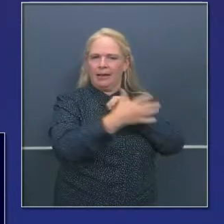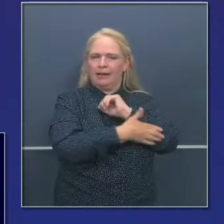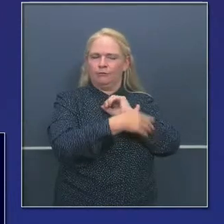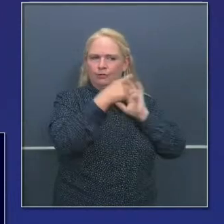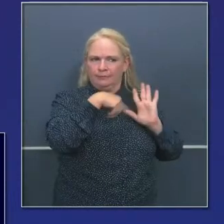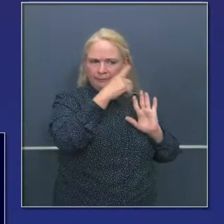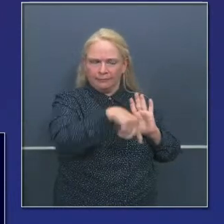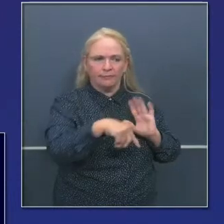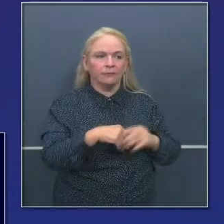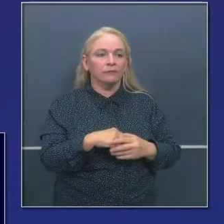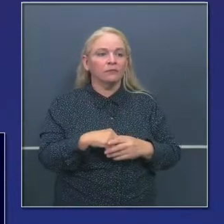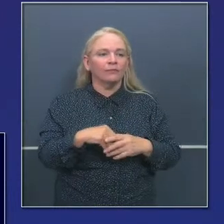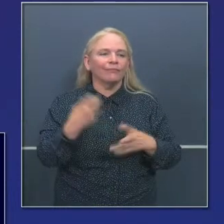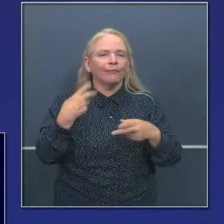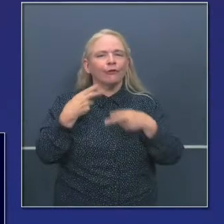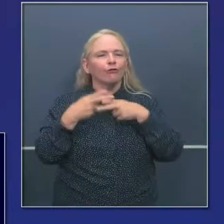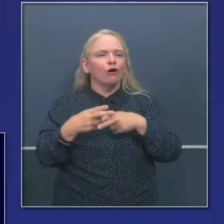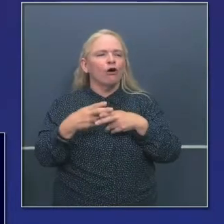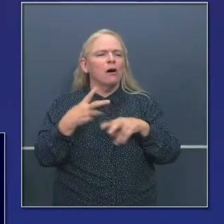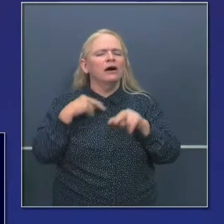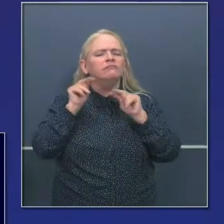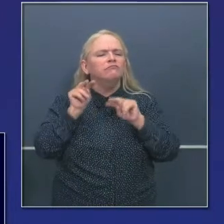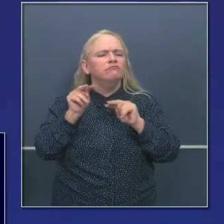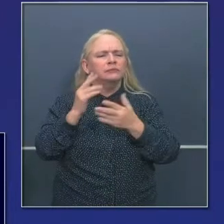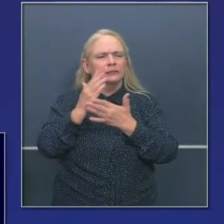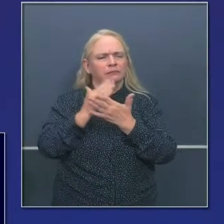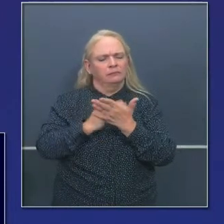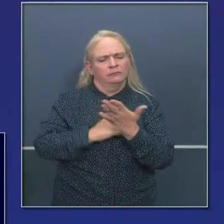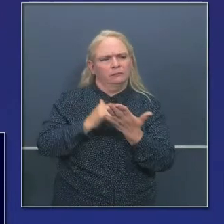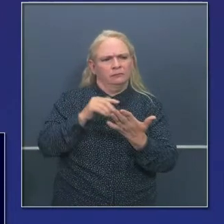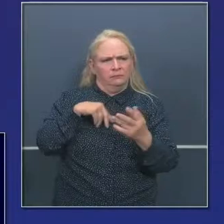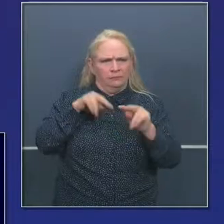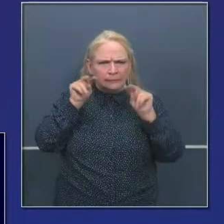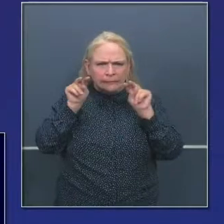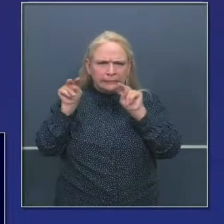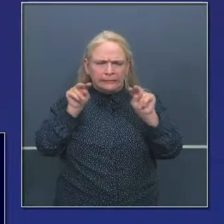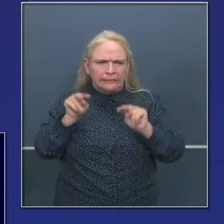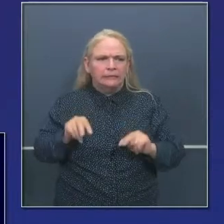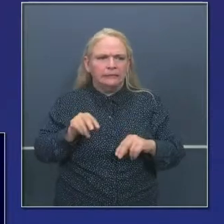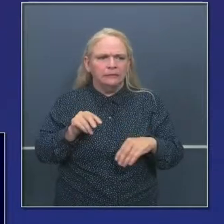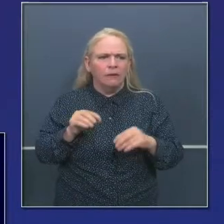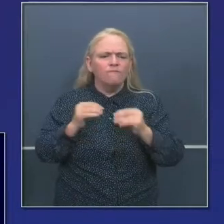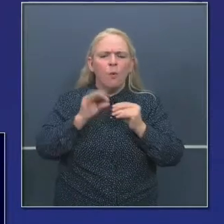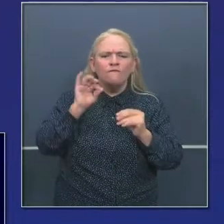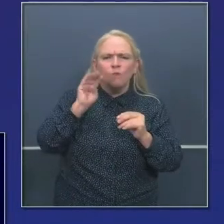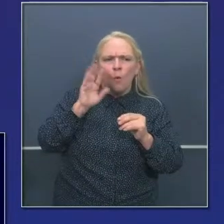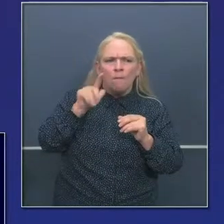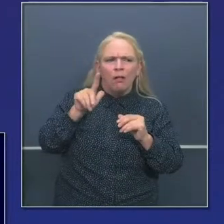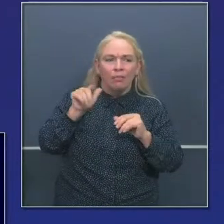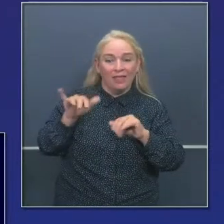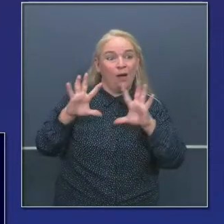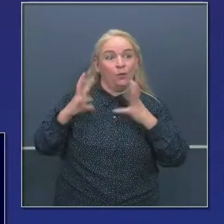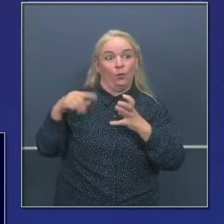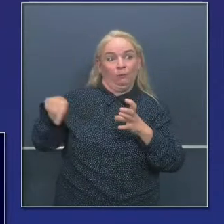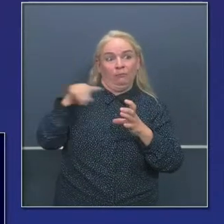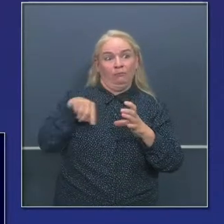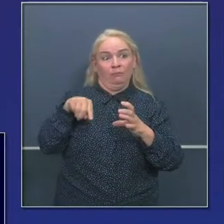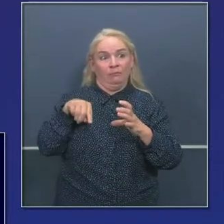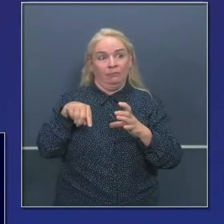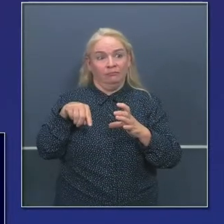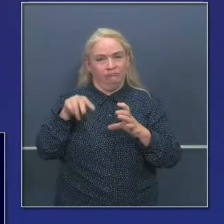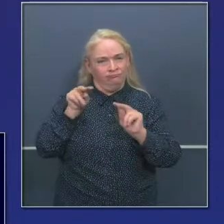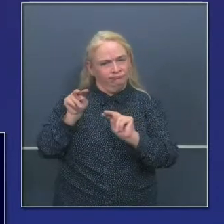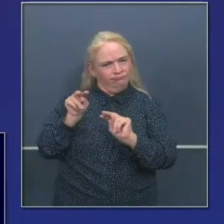lazily as a watch list, but a monitoring list more formally. This group, this cohort